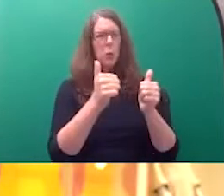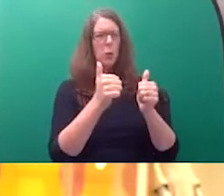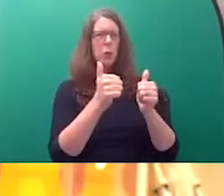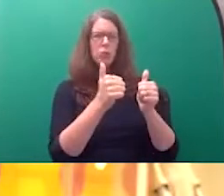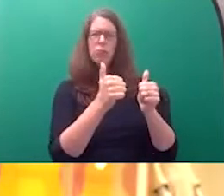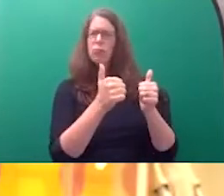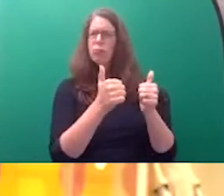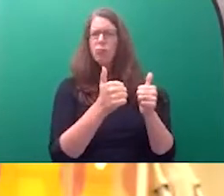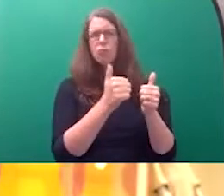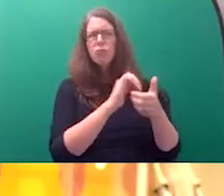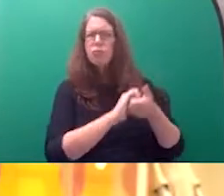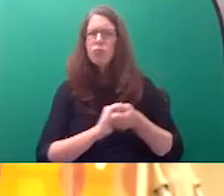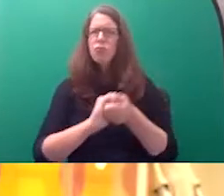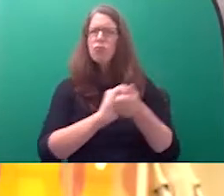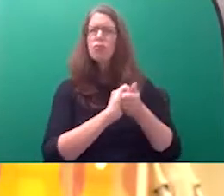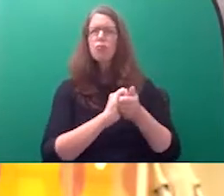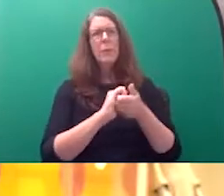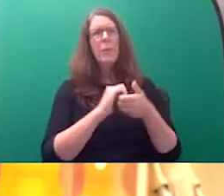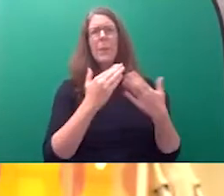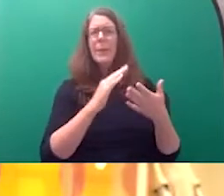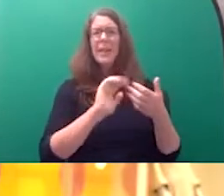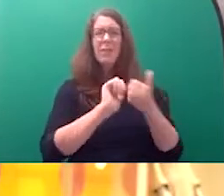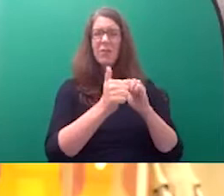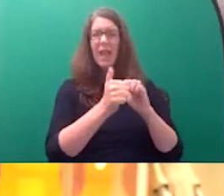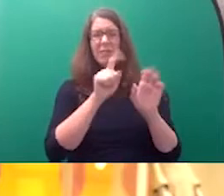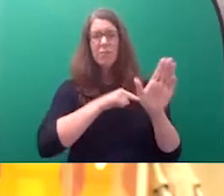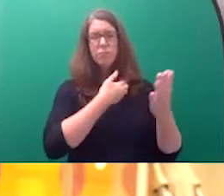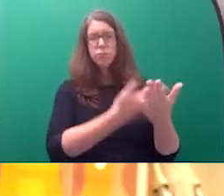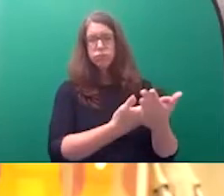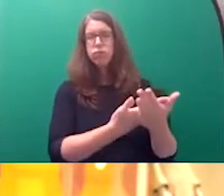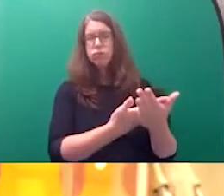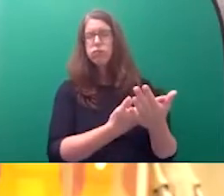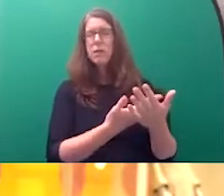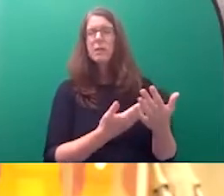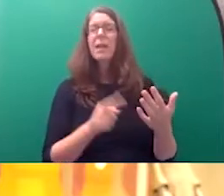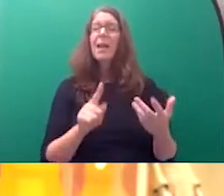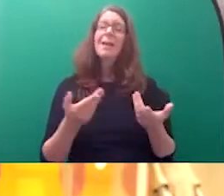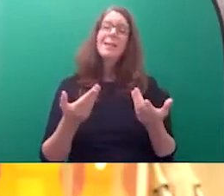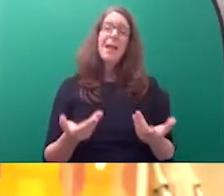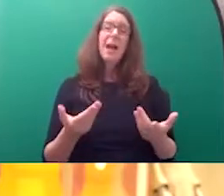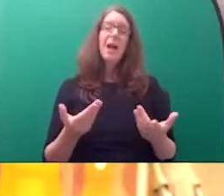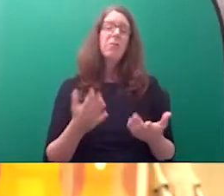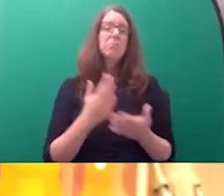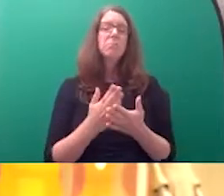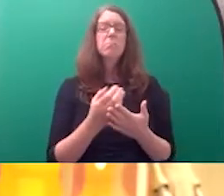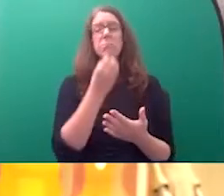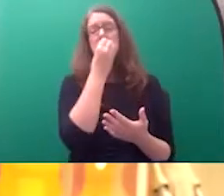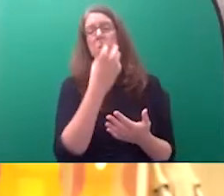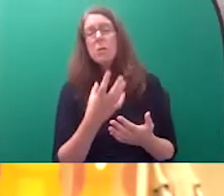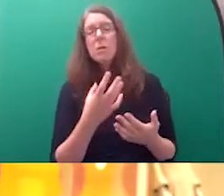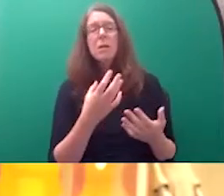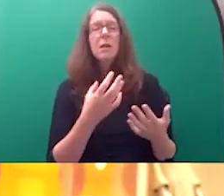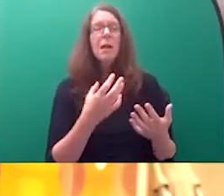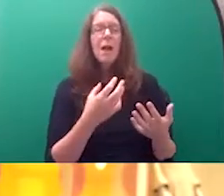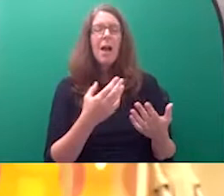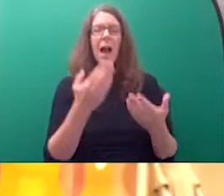we've all been very, you know, great friends for years. And it's now wonderful. Obviously, I don't know if many people